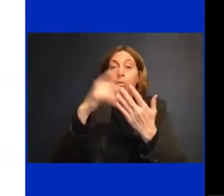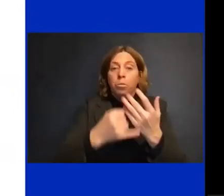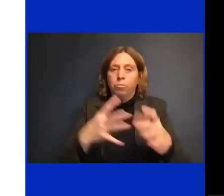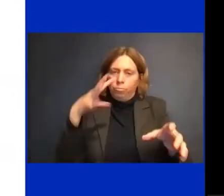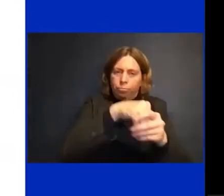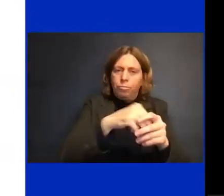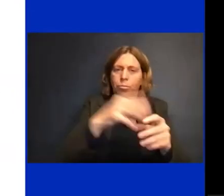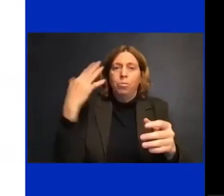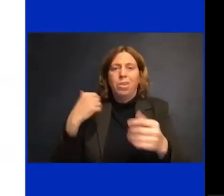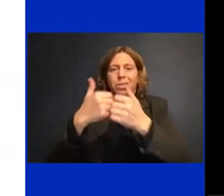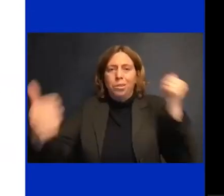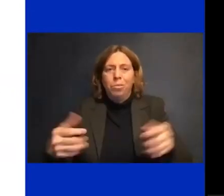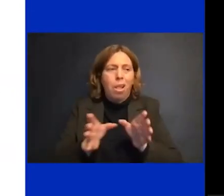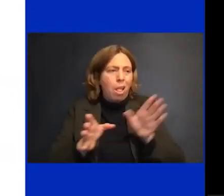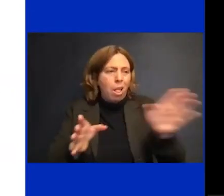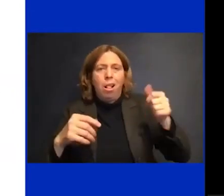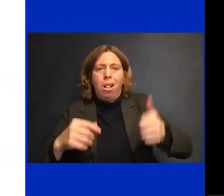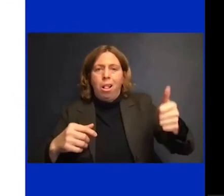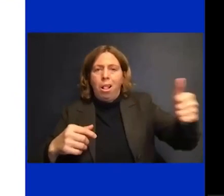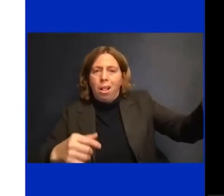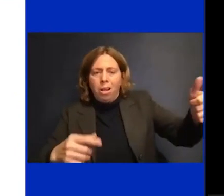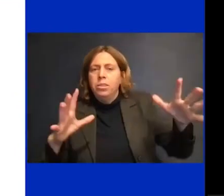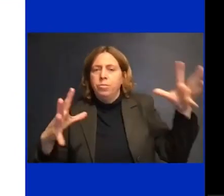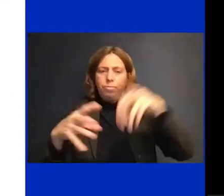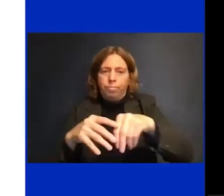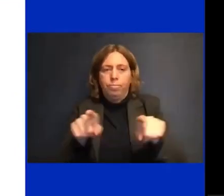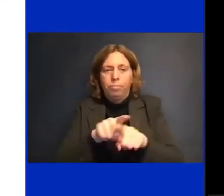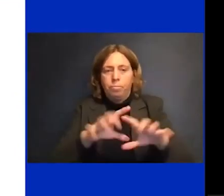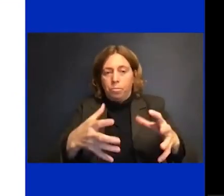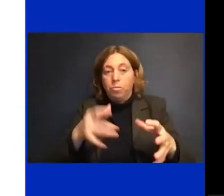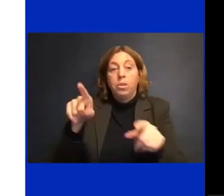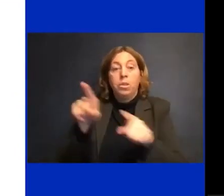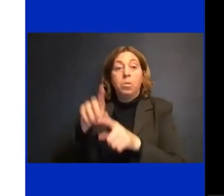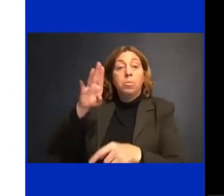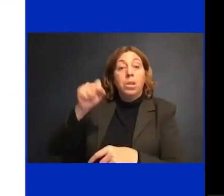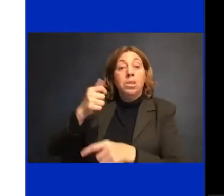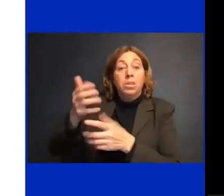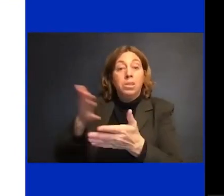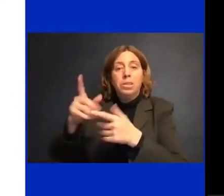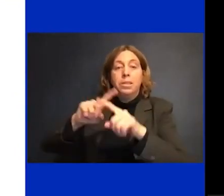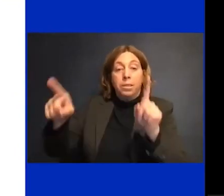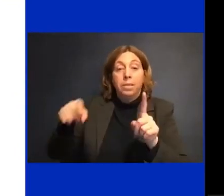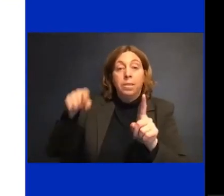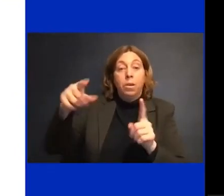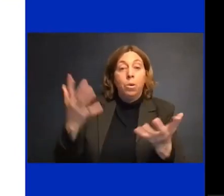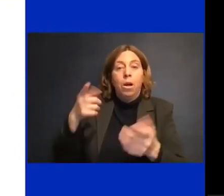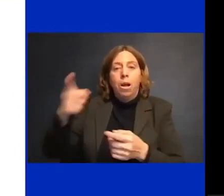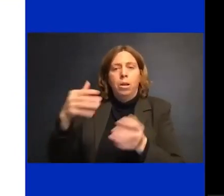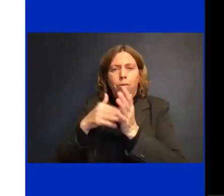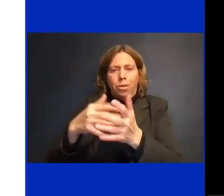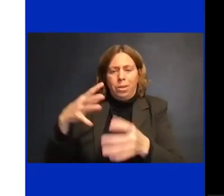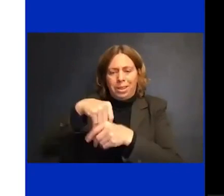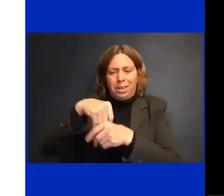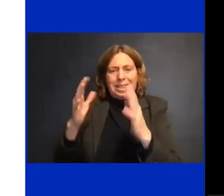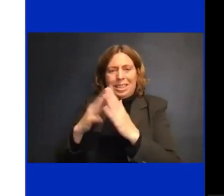Unlike a transit bus service, which has frequent stops within a city, an intercity bus service generally has a single stop